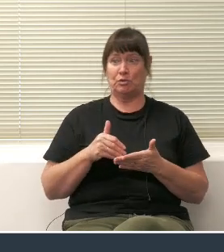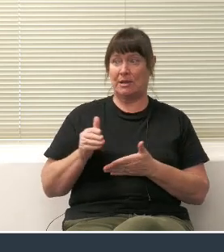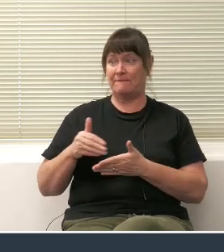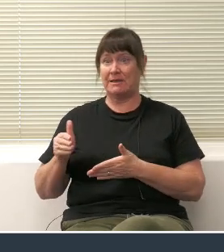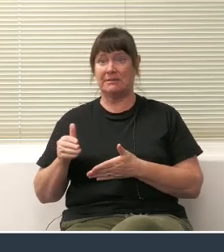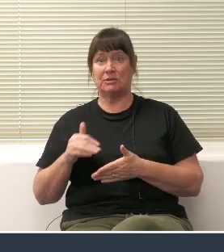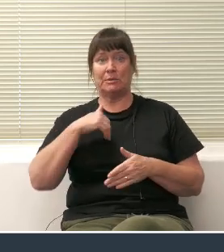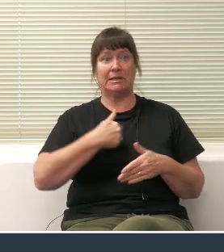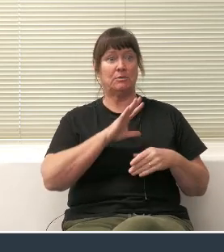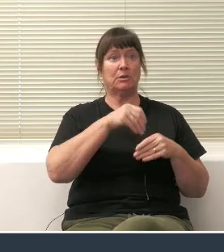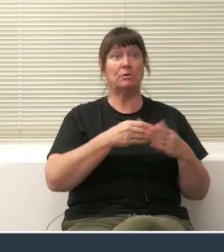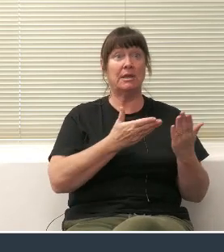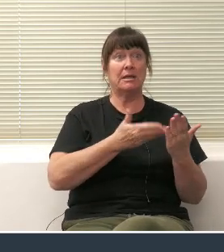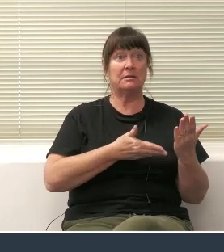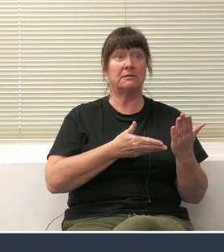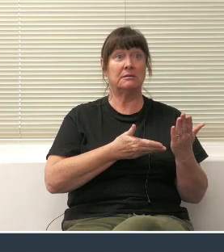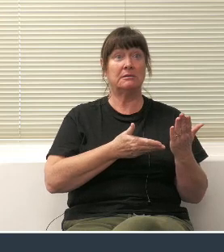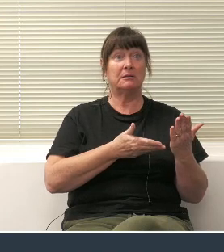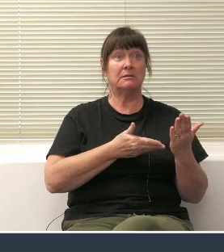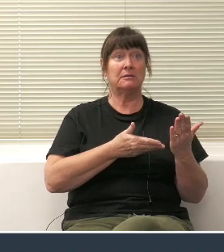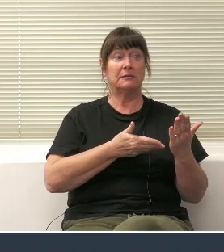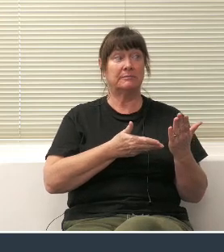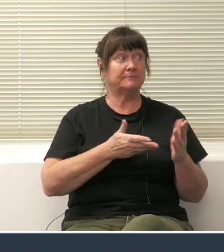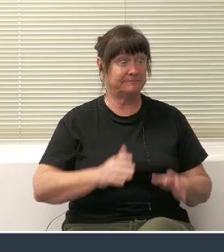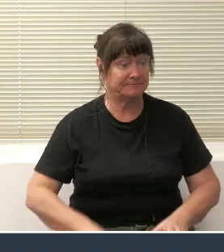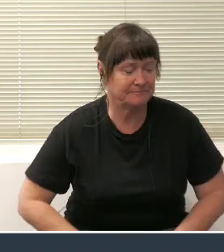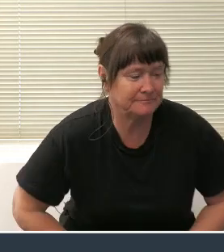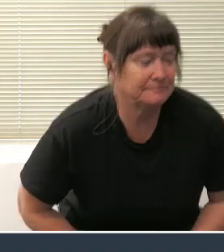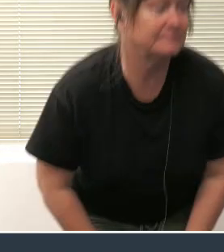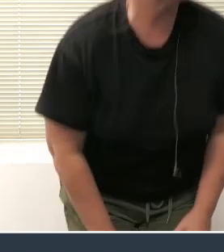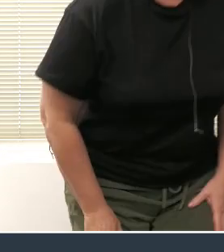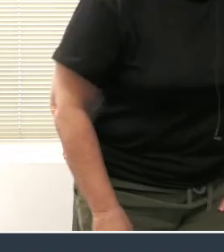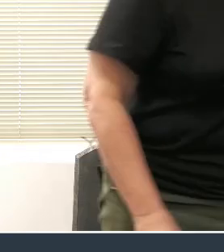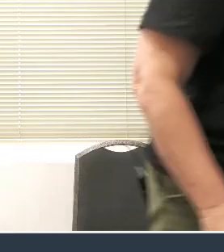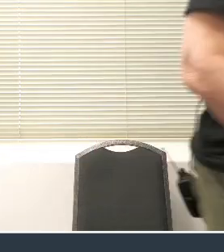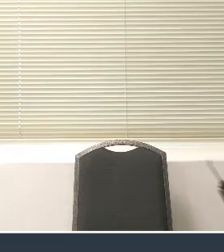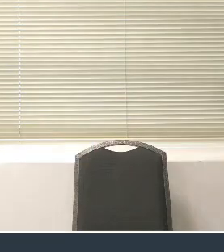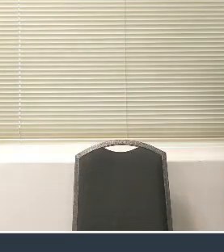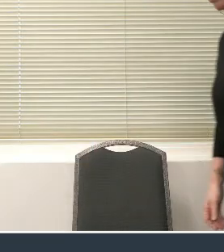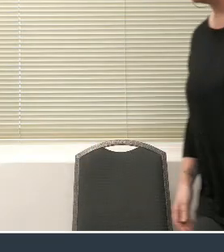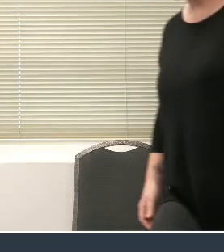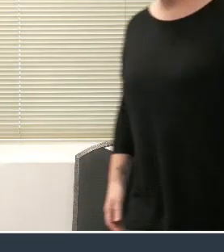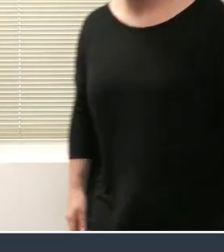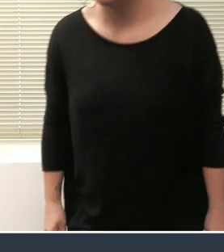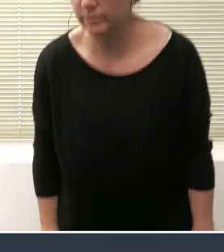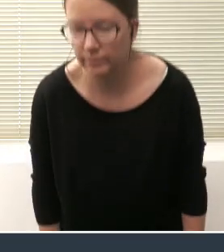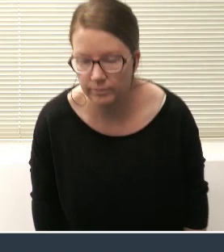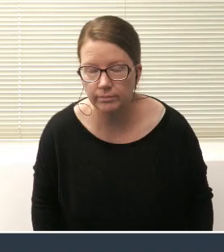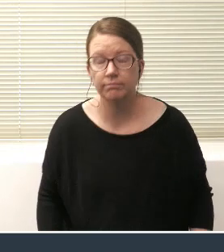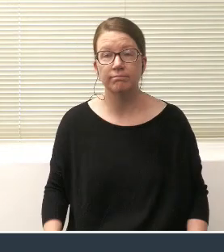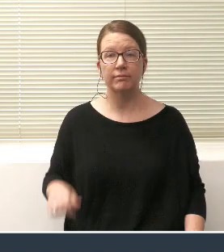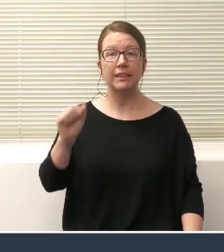here? That's kind of where I'm heading. Councillor Crown. Yeah, thank you through you, Madam Mayor. I